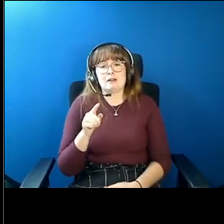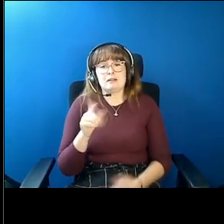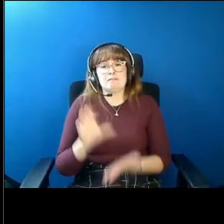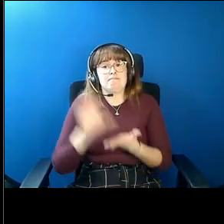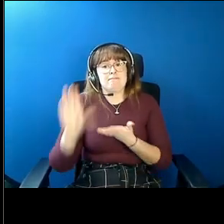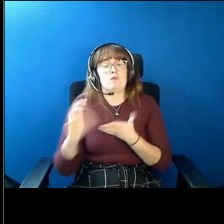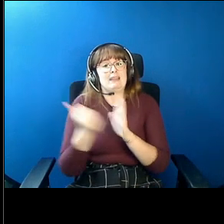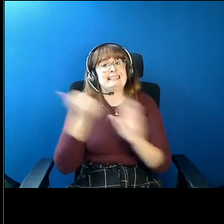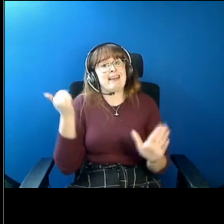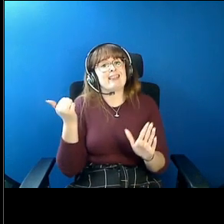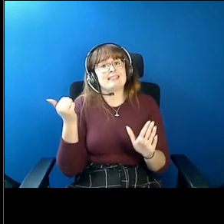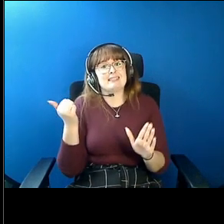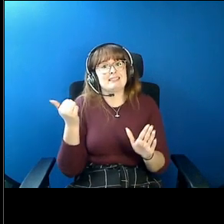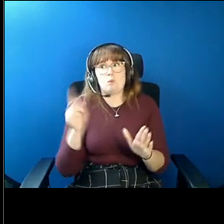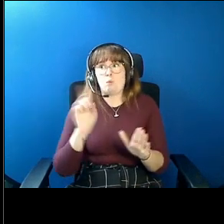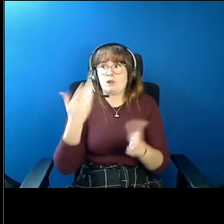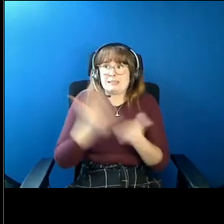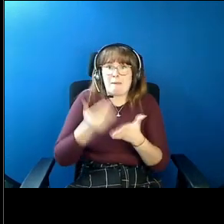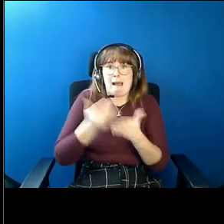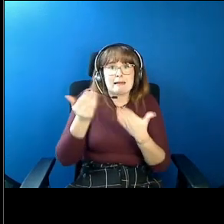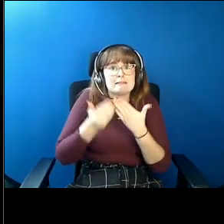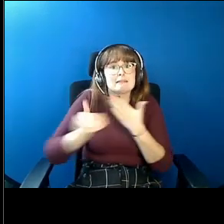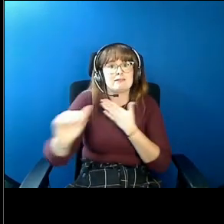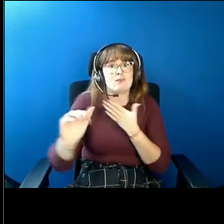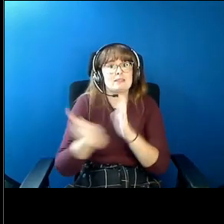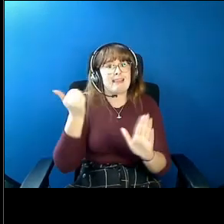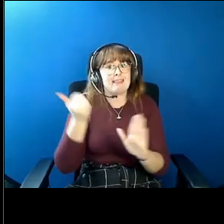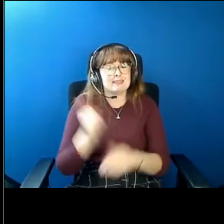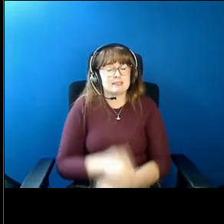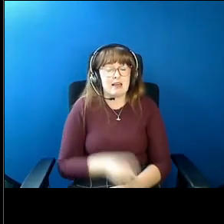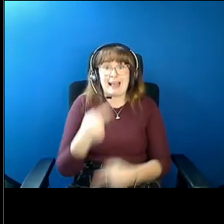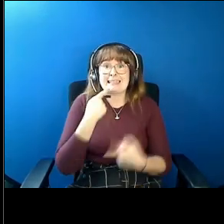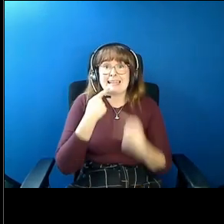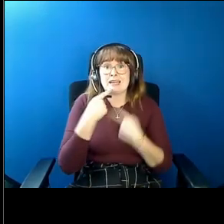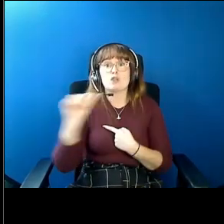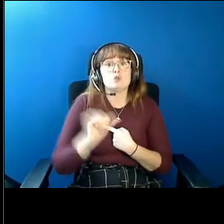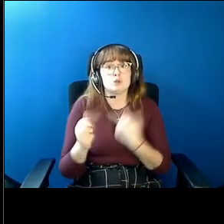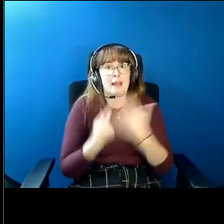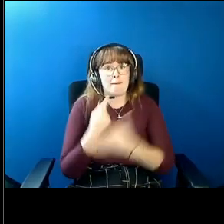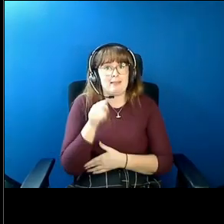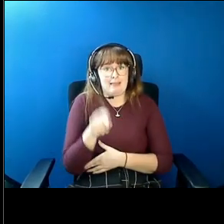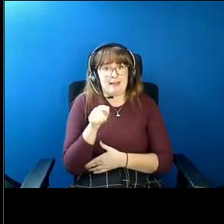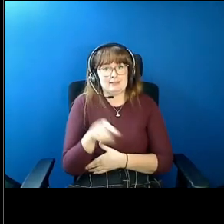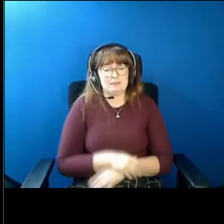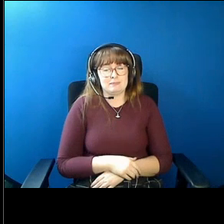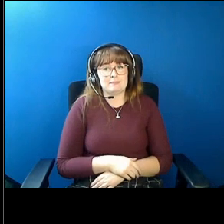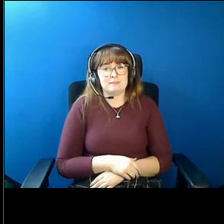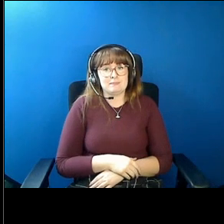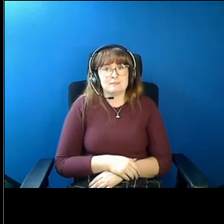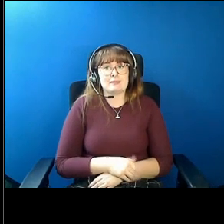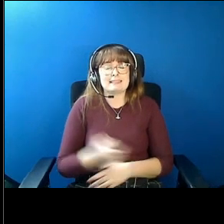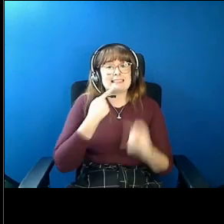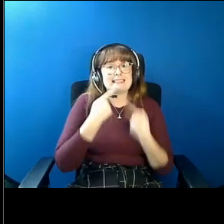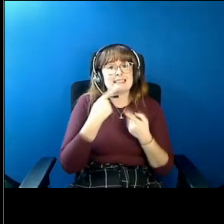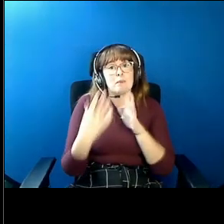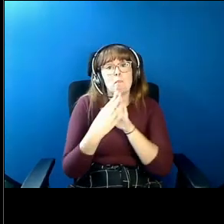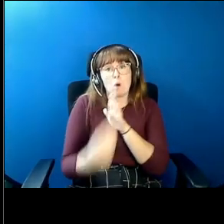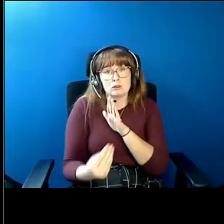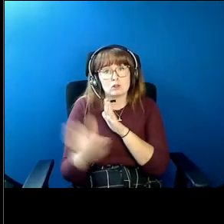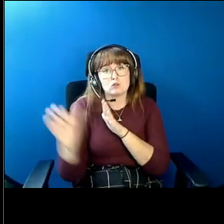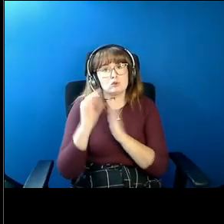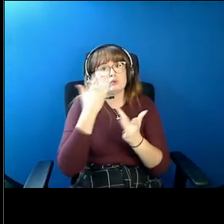that will be most in demand. And that's what data should do at this point. Data and the data modeling as to what could happen in